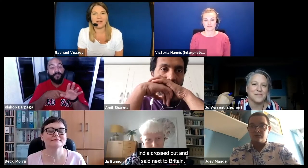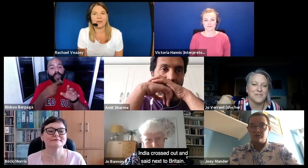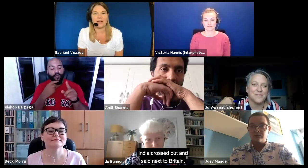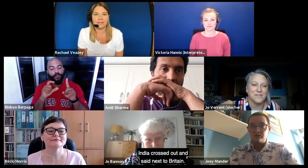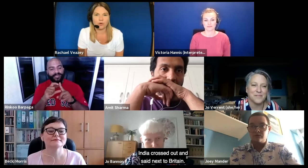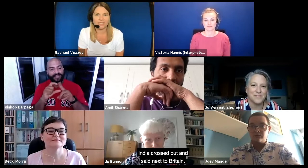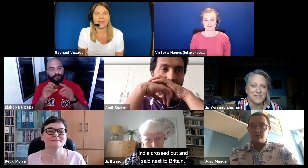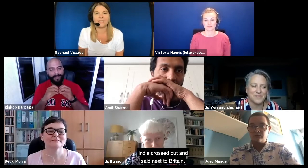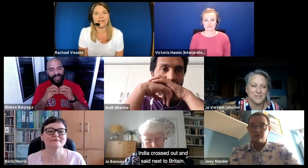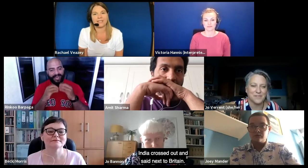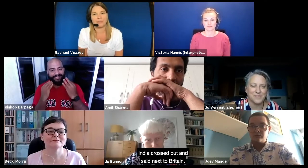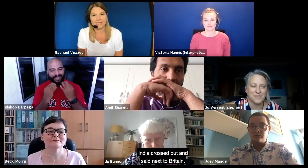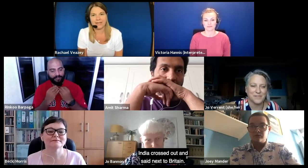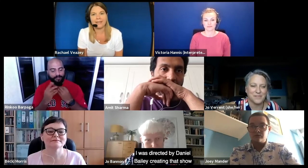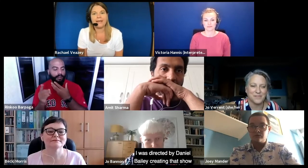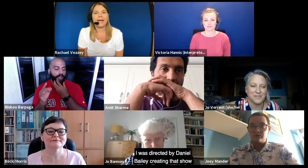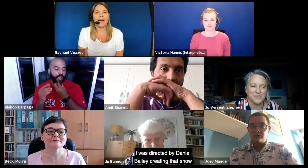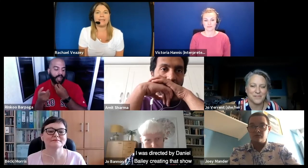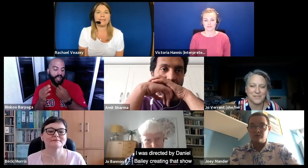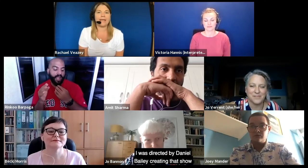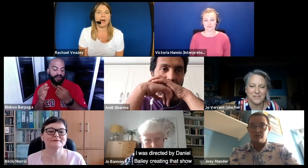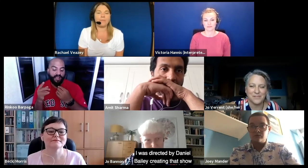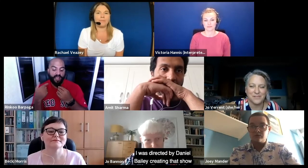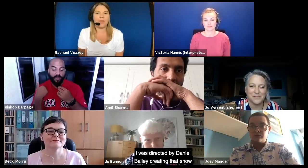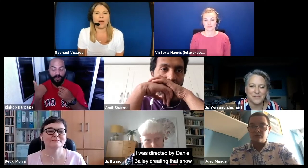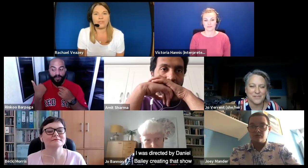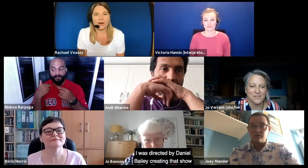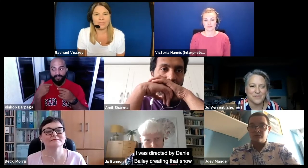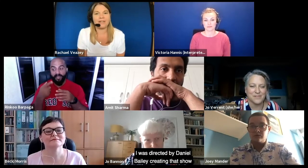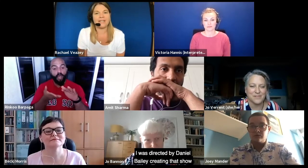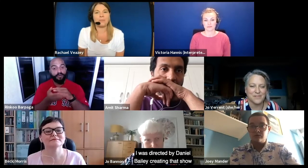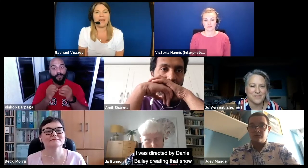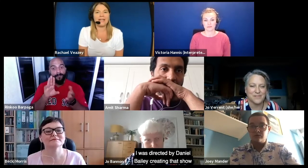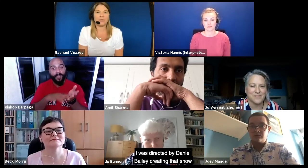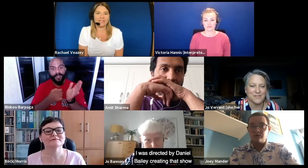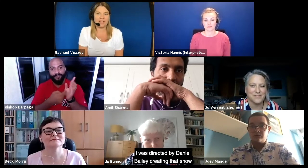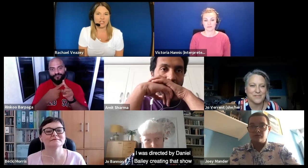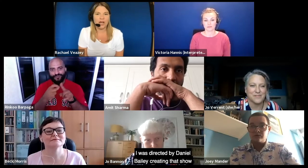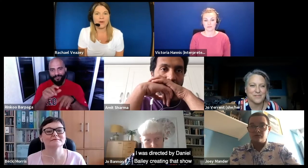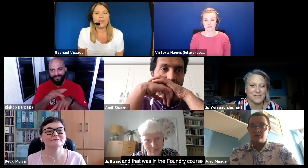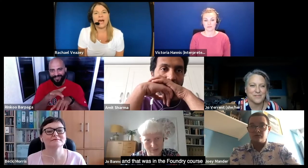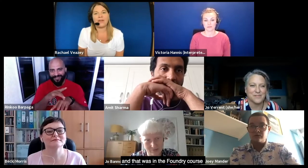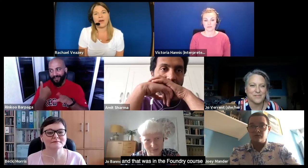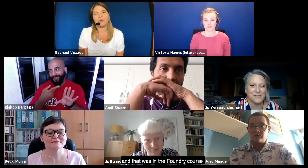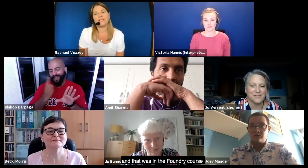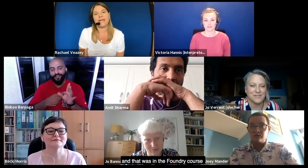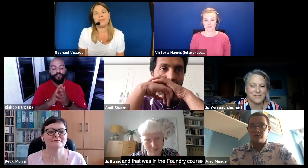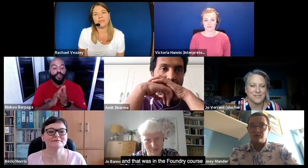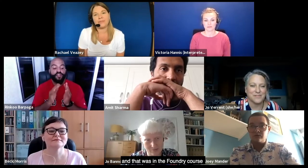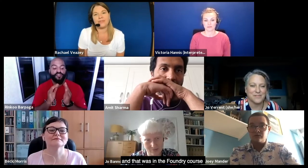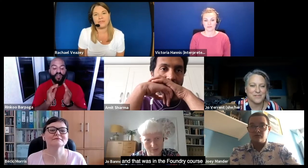slashed out, crossed out and said next to Britain. And I was directed by Daniel Bailey, creating that show, and that